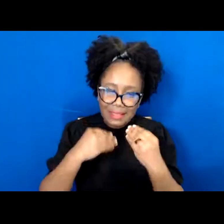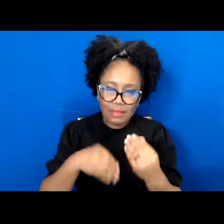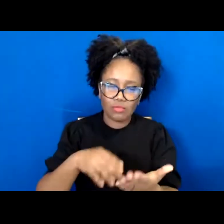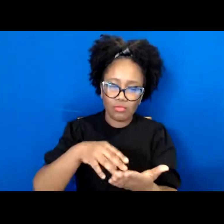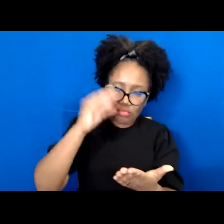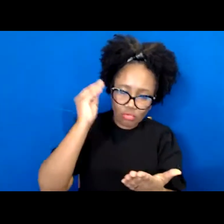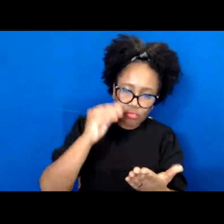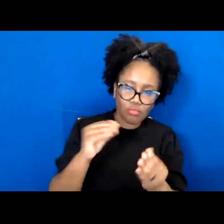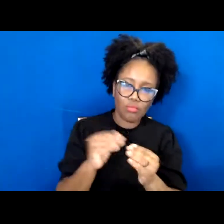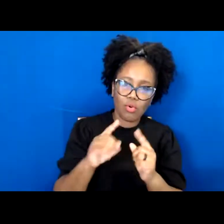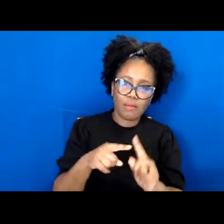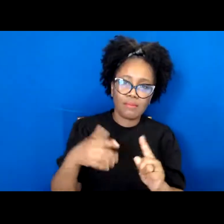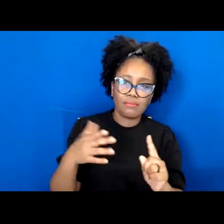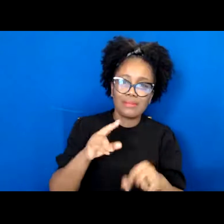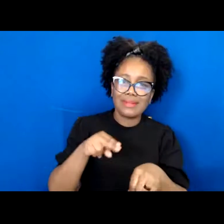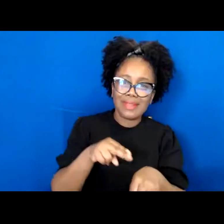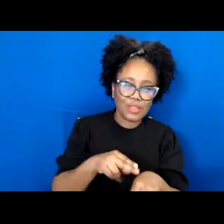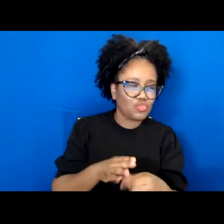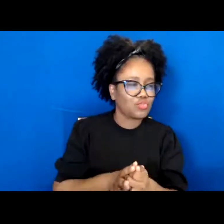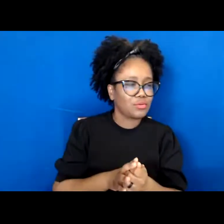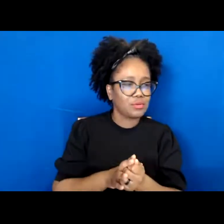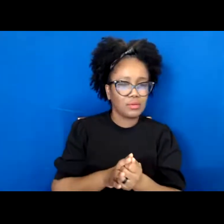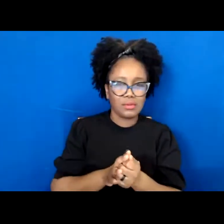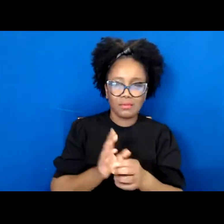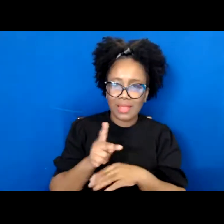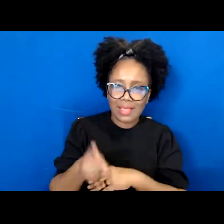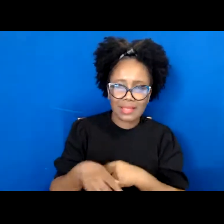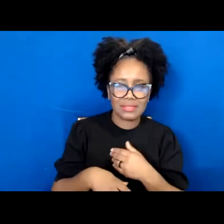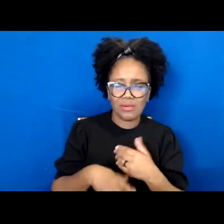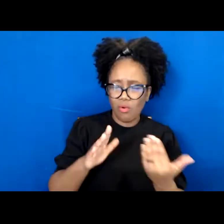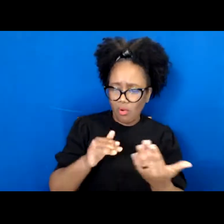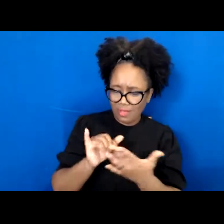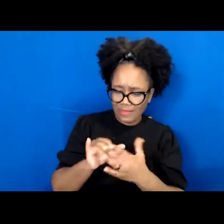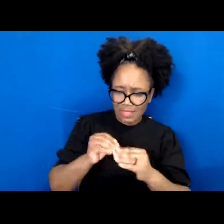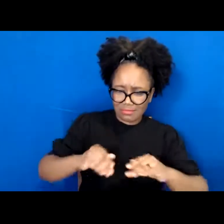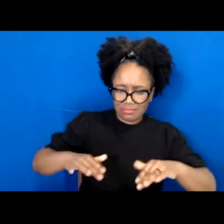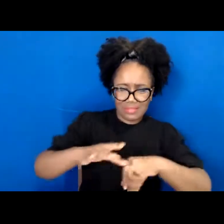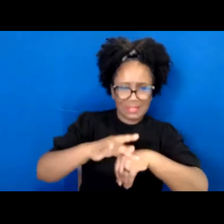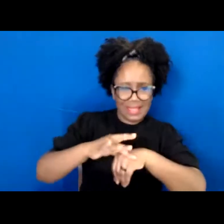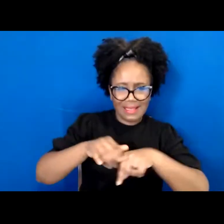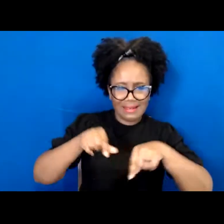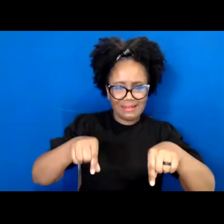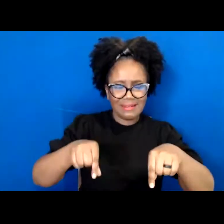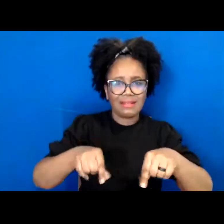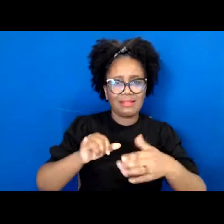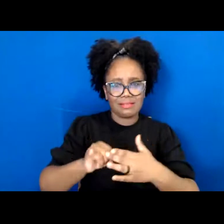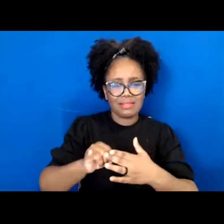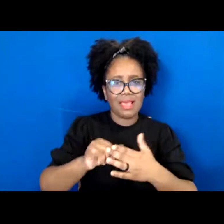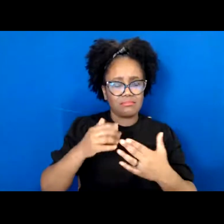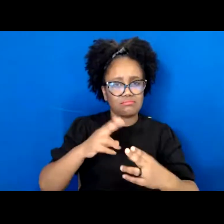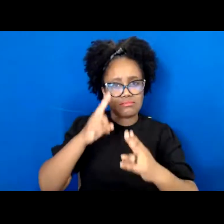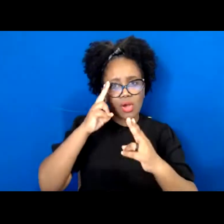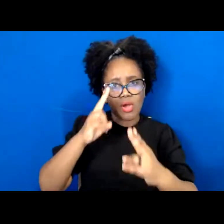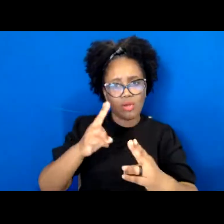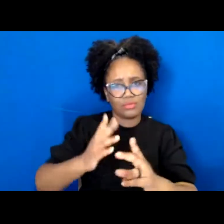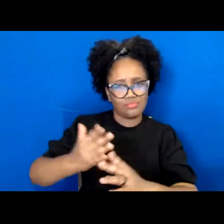we grow is an investment in honoring tribal nations. Every community owes its existence and vitality to generations from around